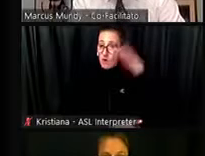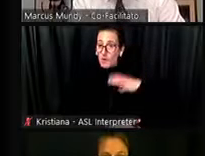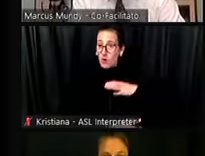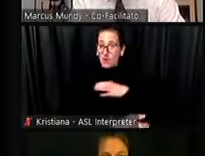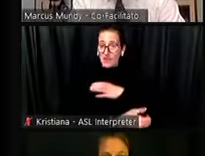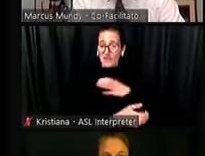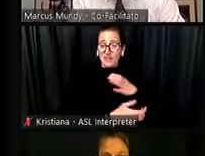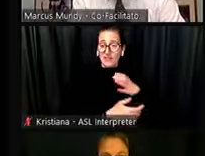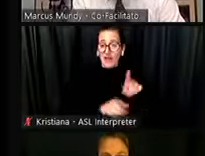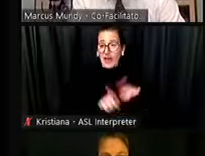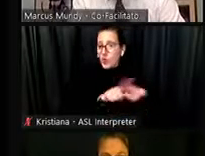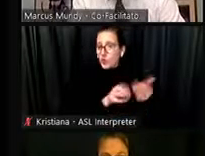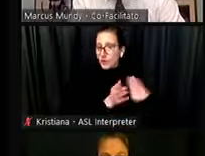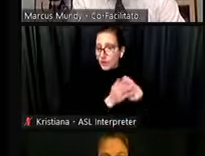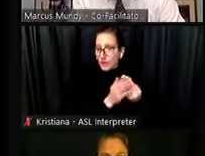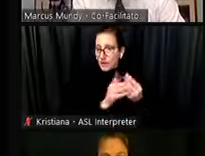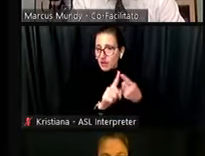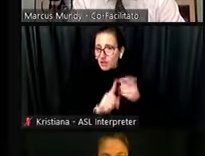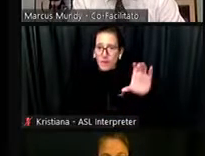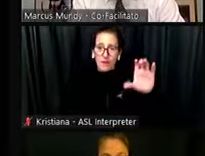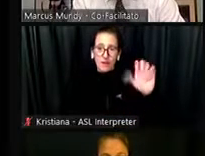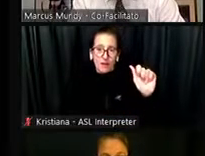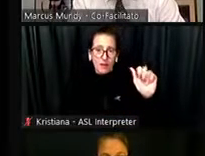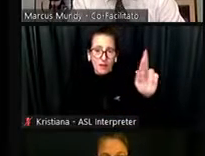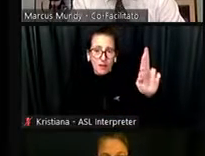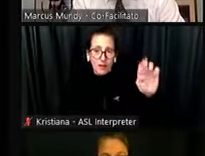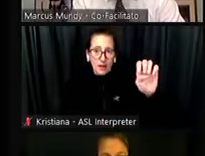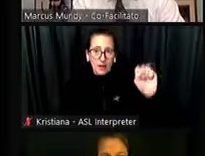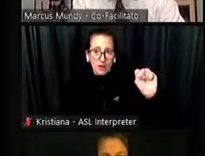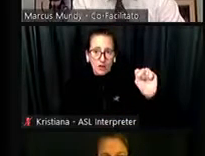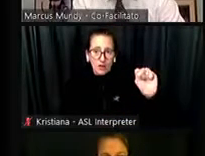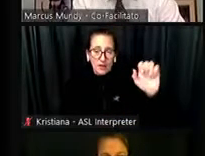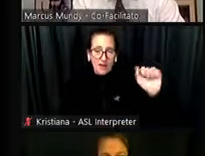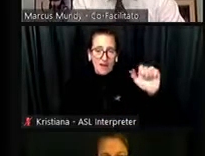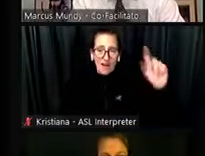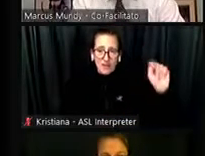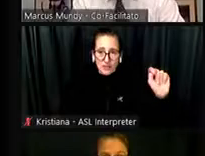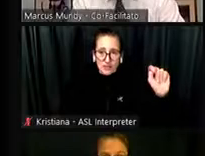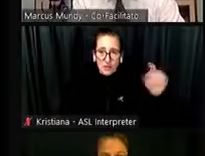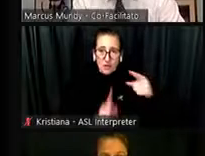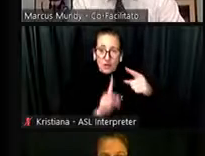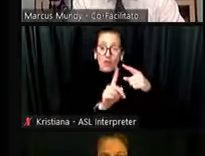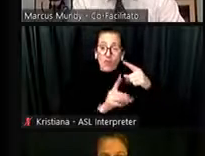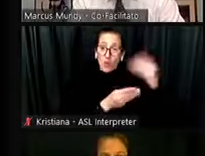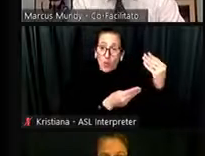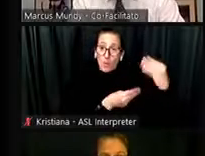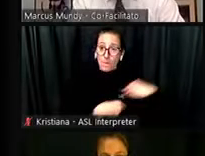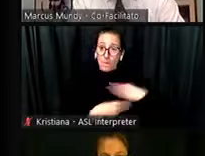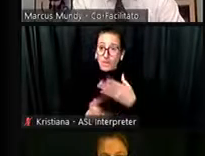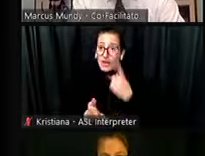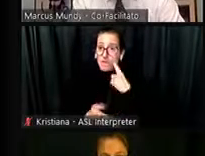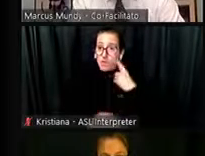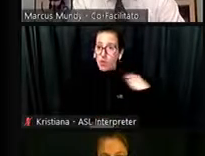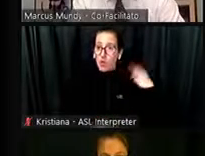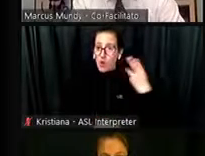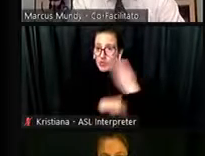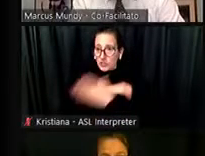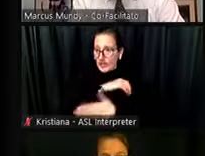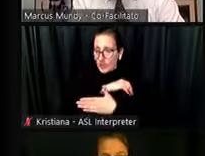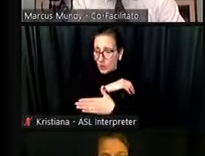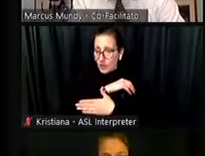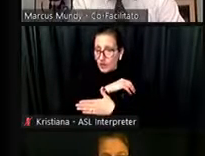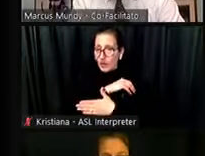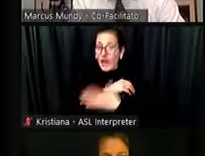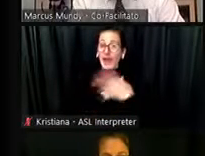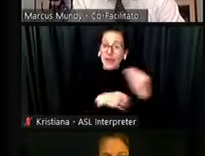here directly at Washington County as well as to the state have to be spent by December 30th of this